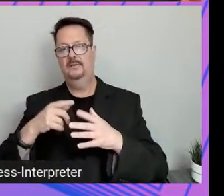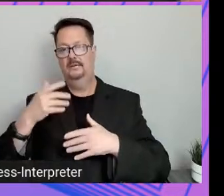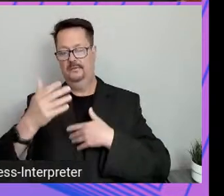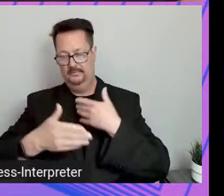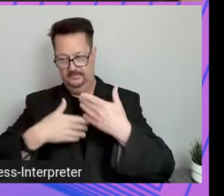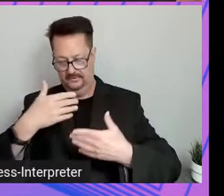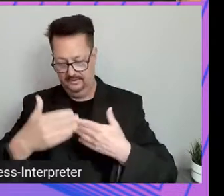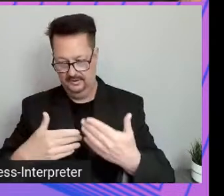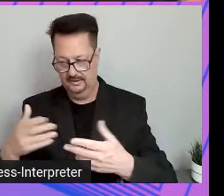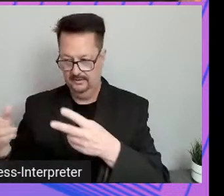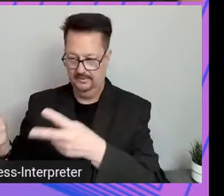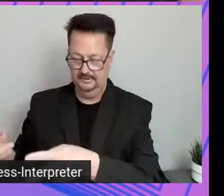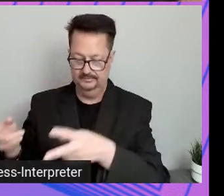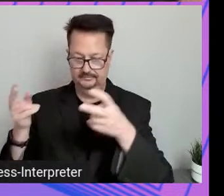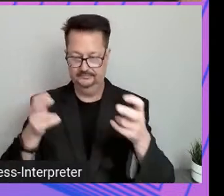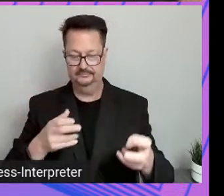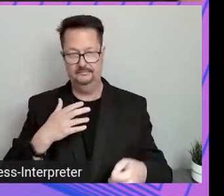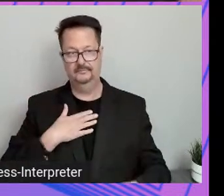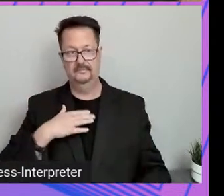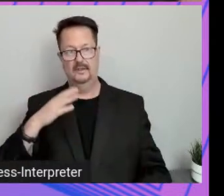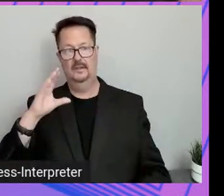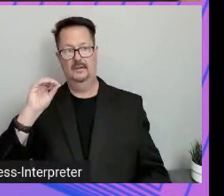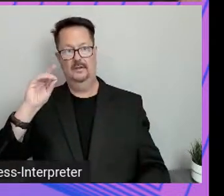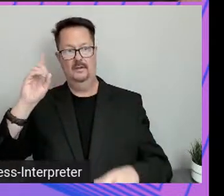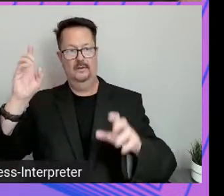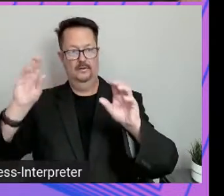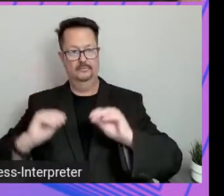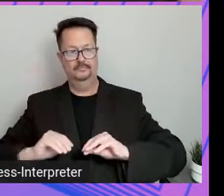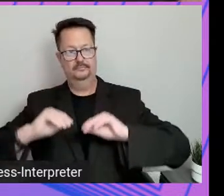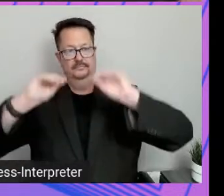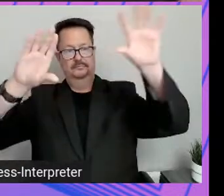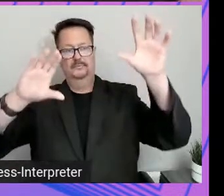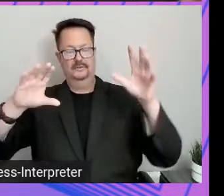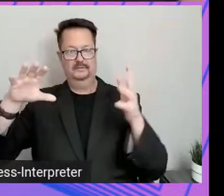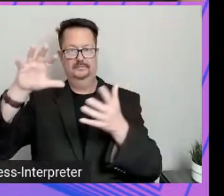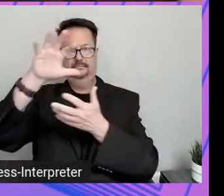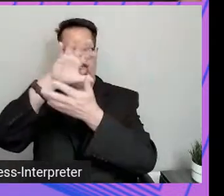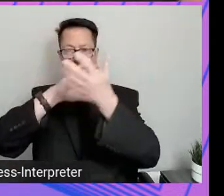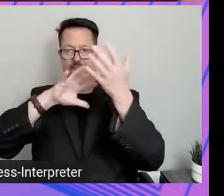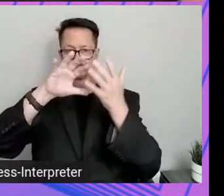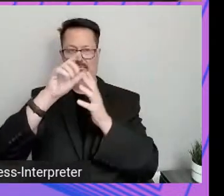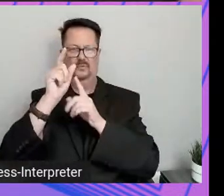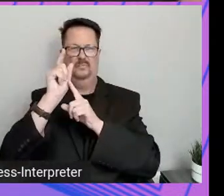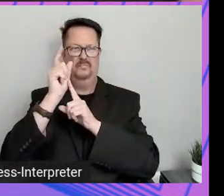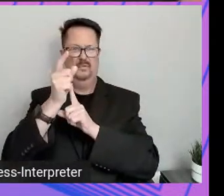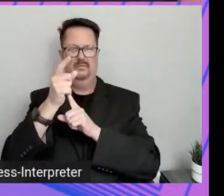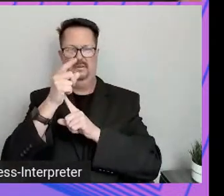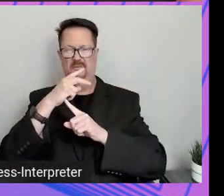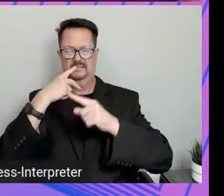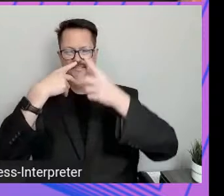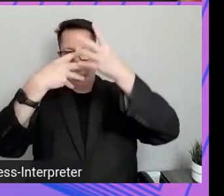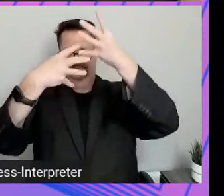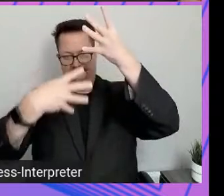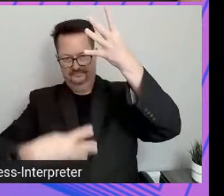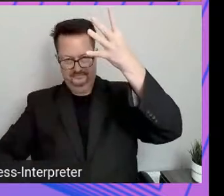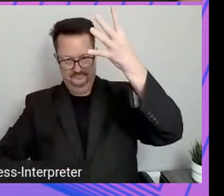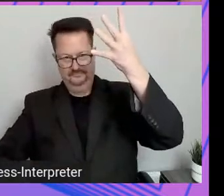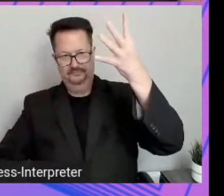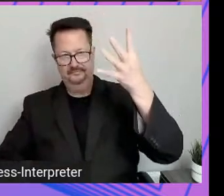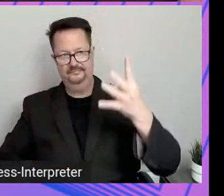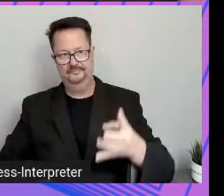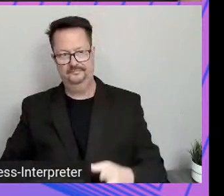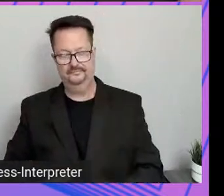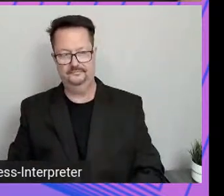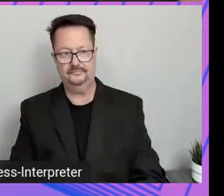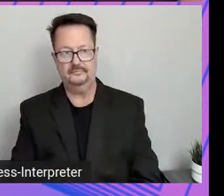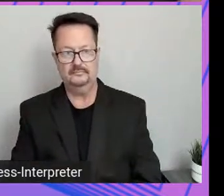code and compile it to CloudFormation. So in just a moment, we're going to see a whole bunch of YAML pop out. And this